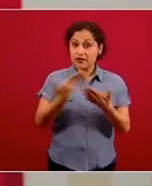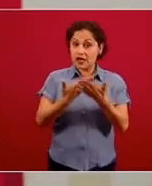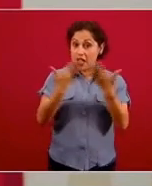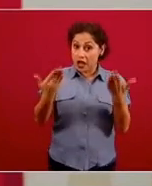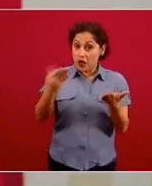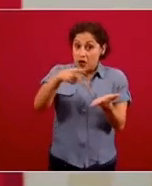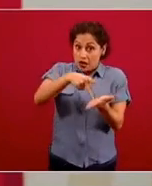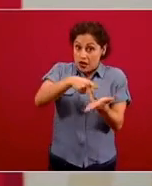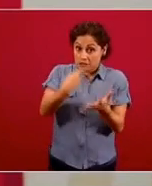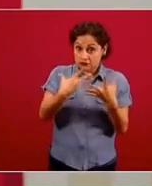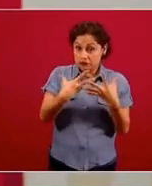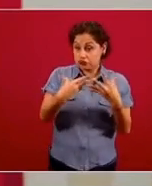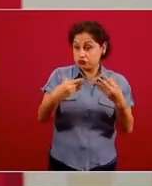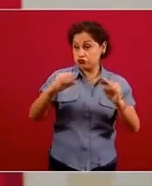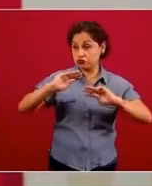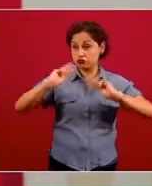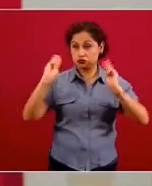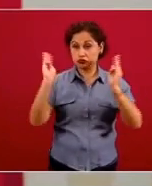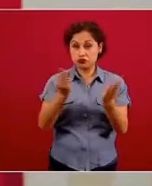died.